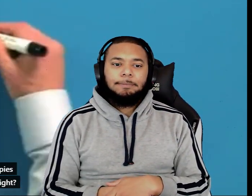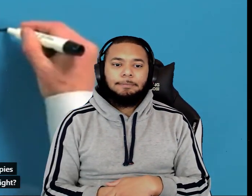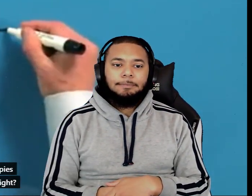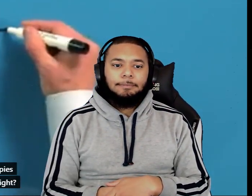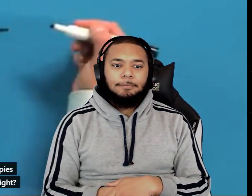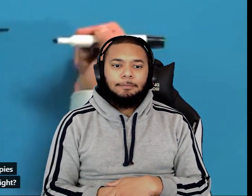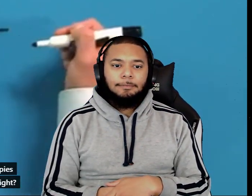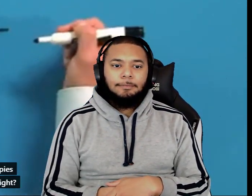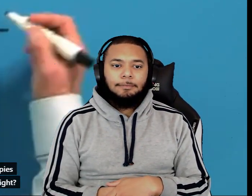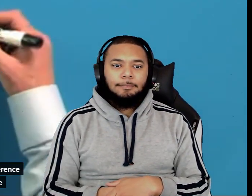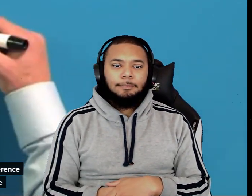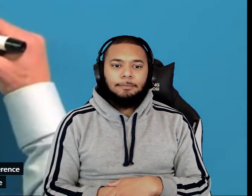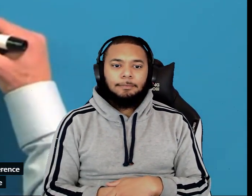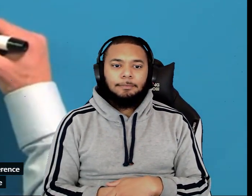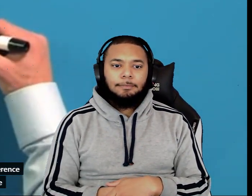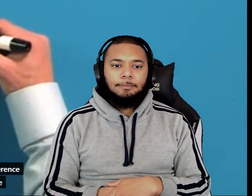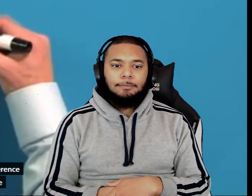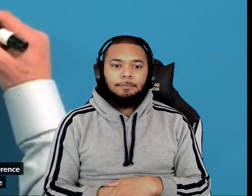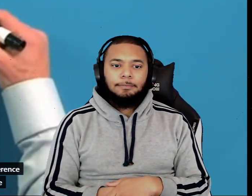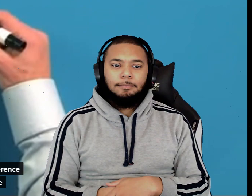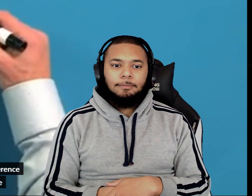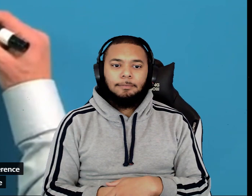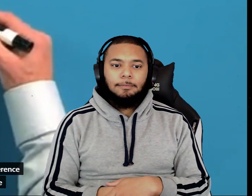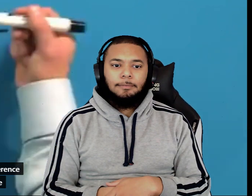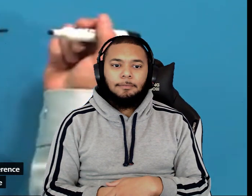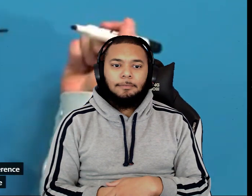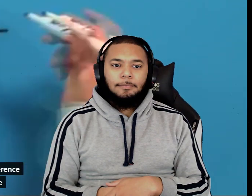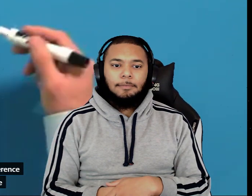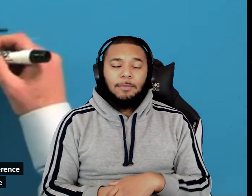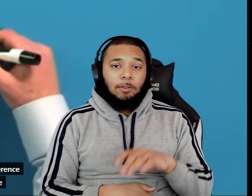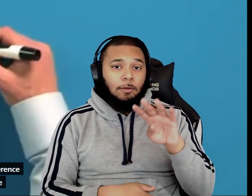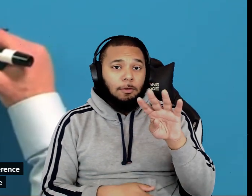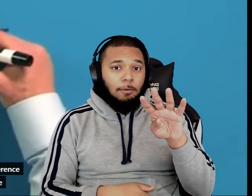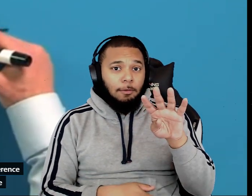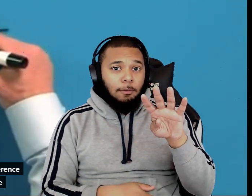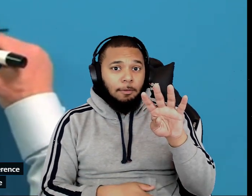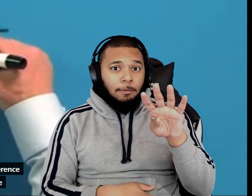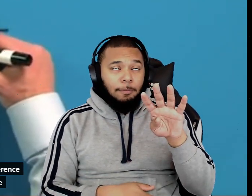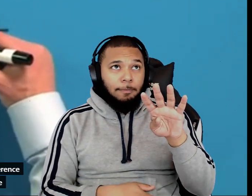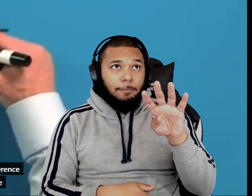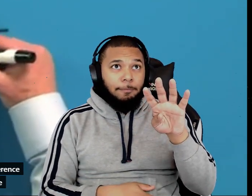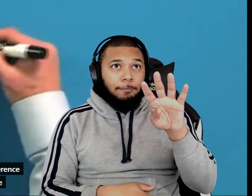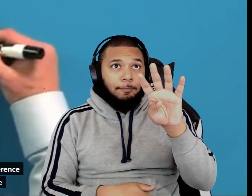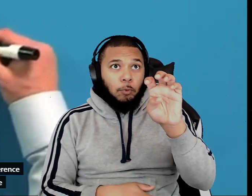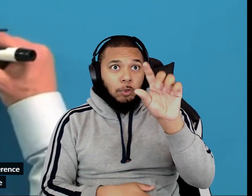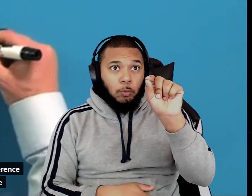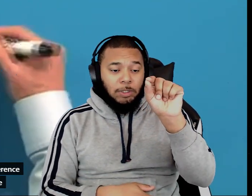416. Right? So between 416 and 420, the difference is 4. All